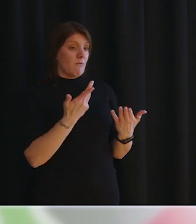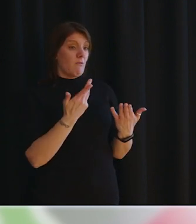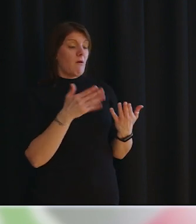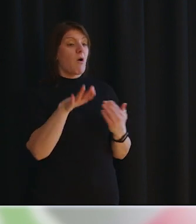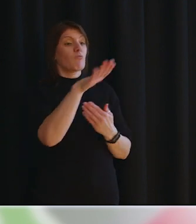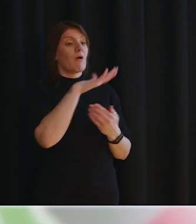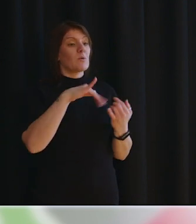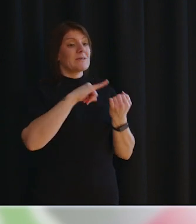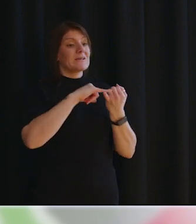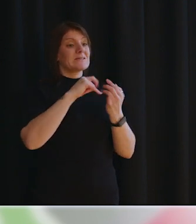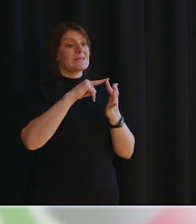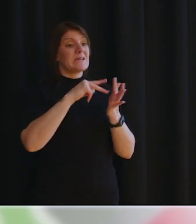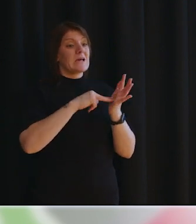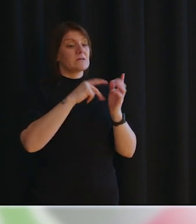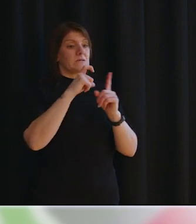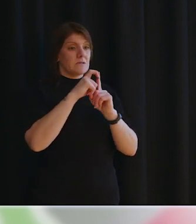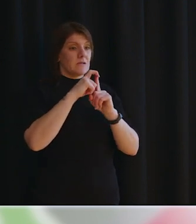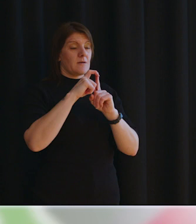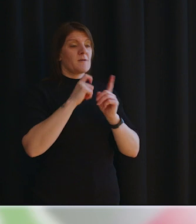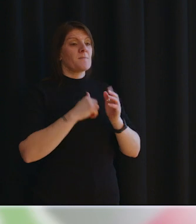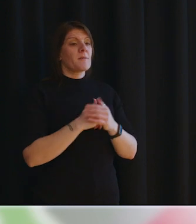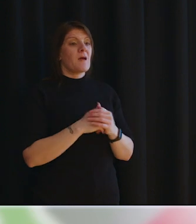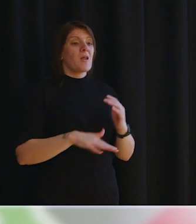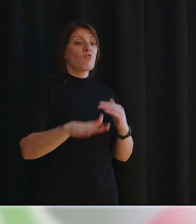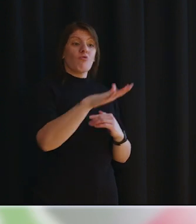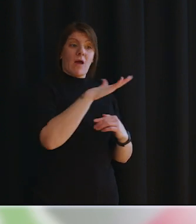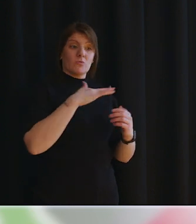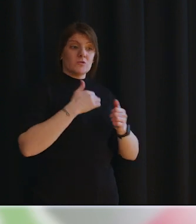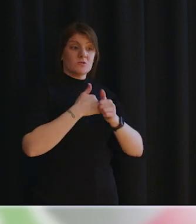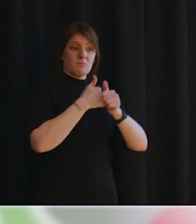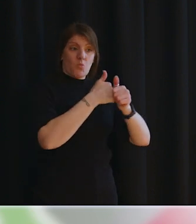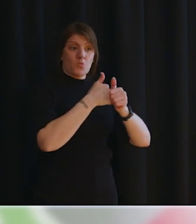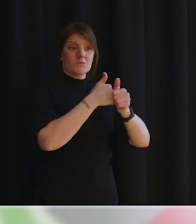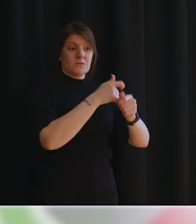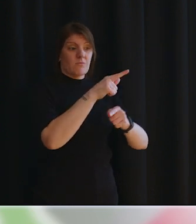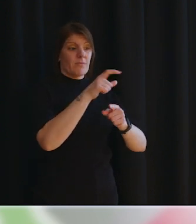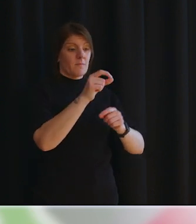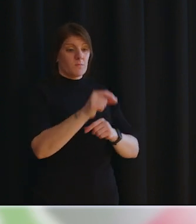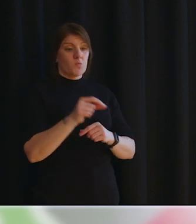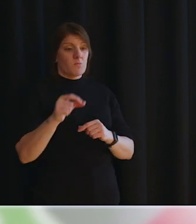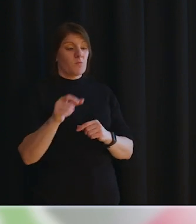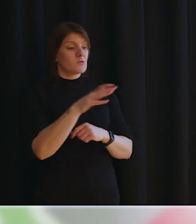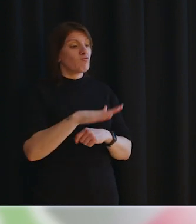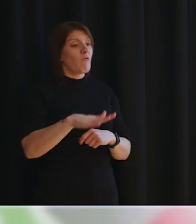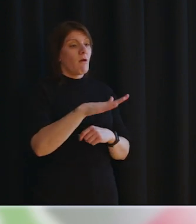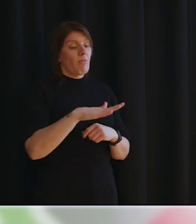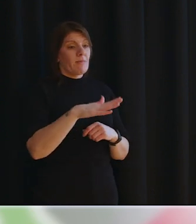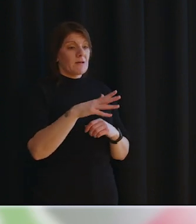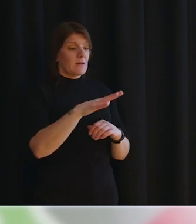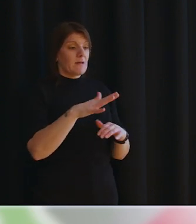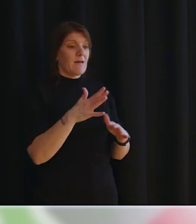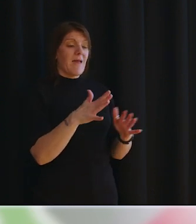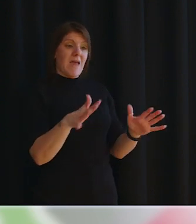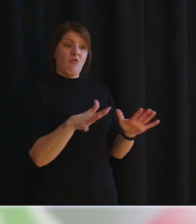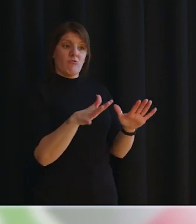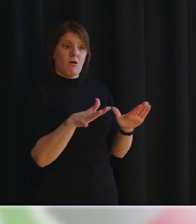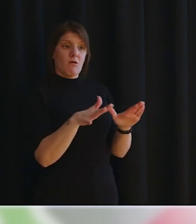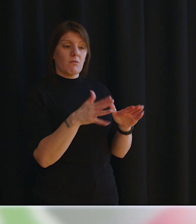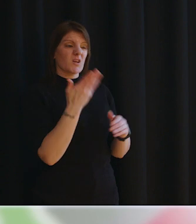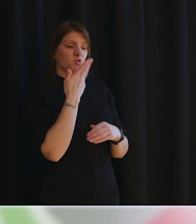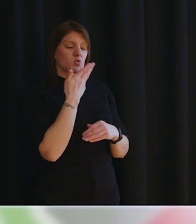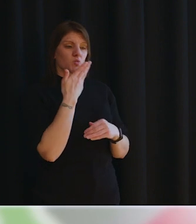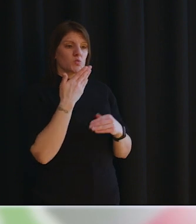SEN, around SEND, and around supporting pupils within their settings. It should be about